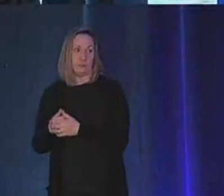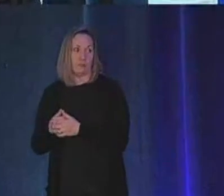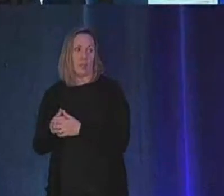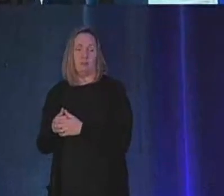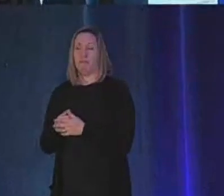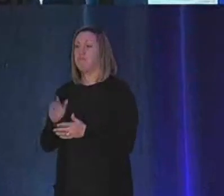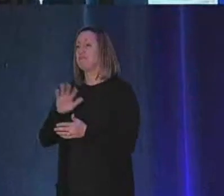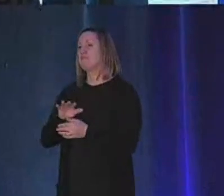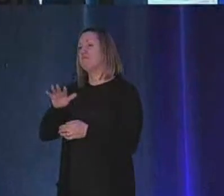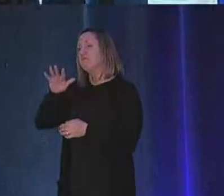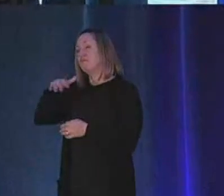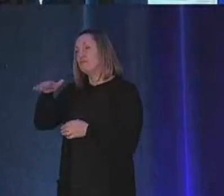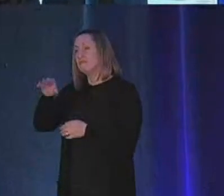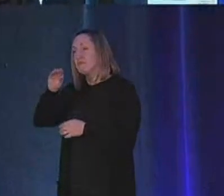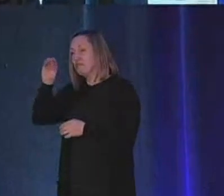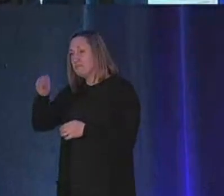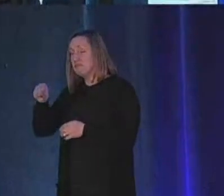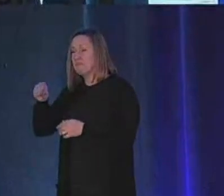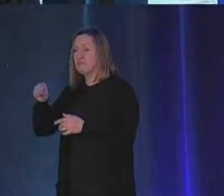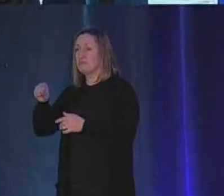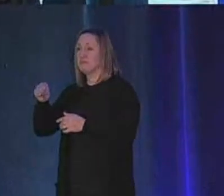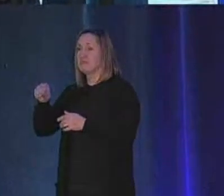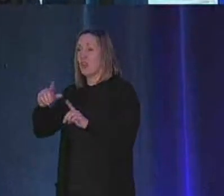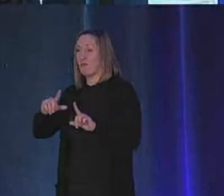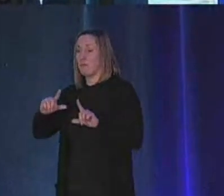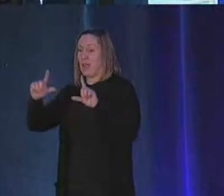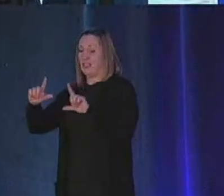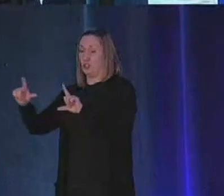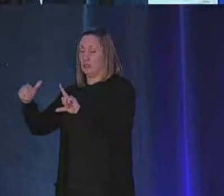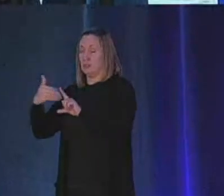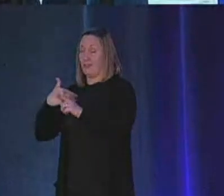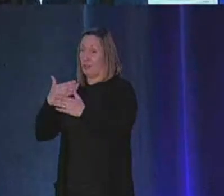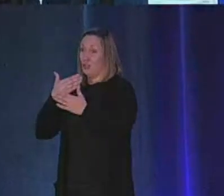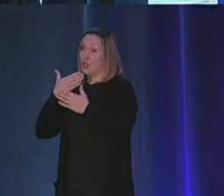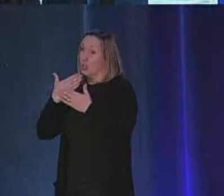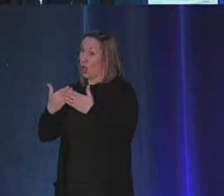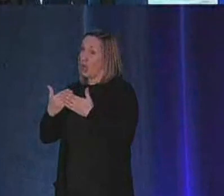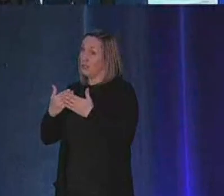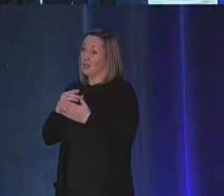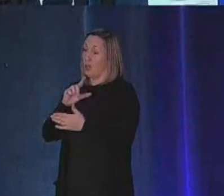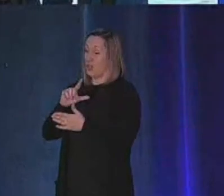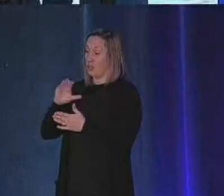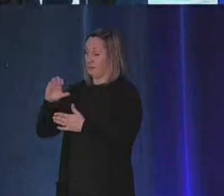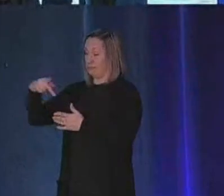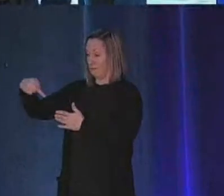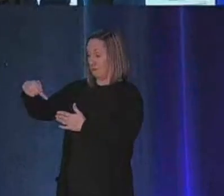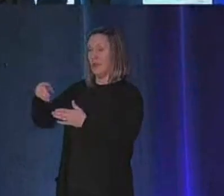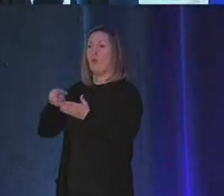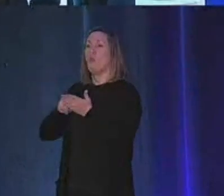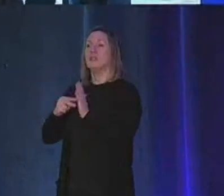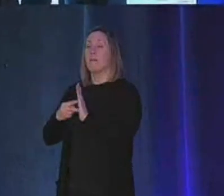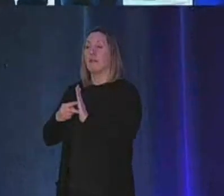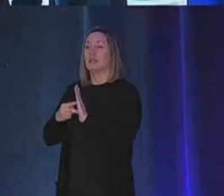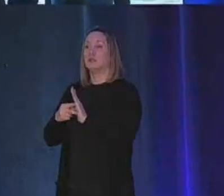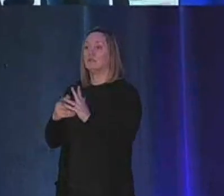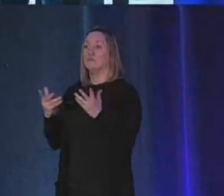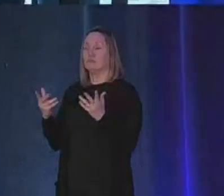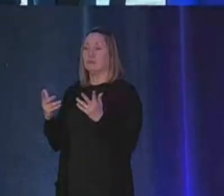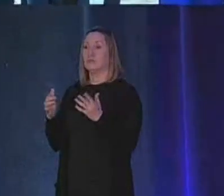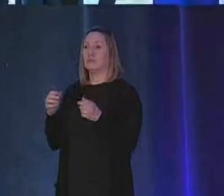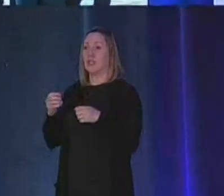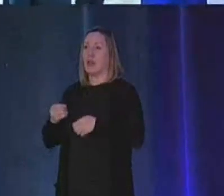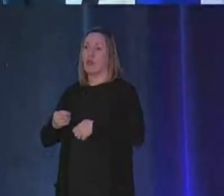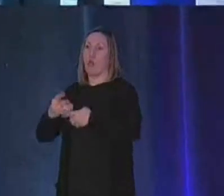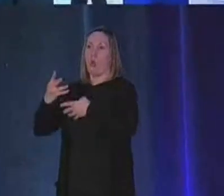only about 55% of pages have good largest contentful paint. What does that mean? Well, that means that it